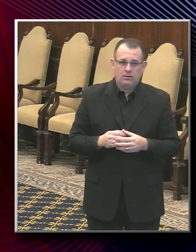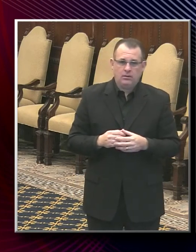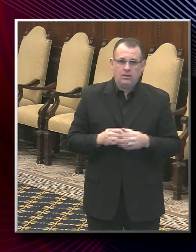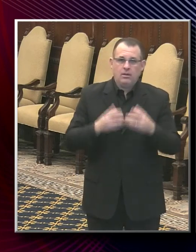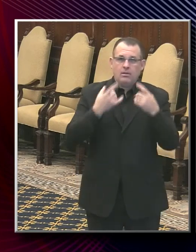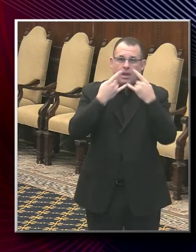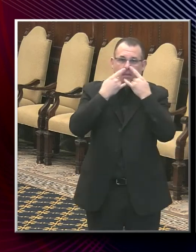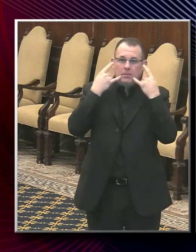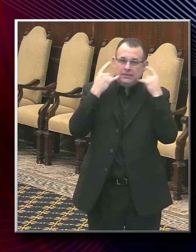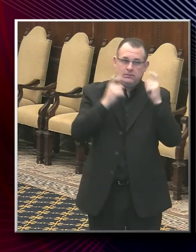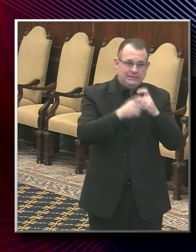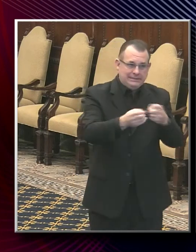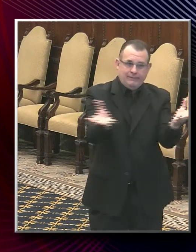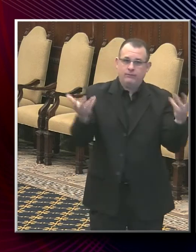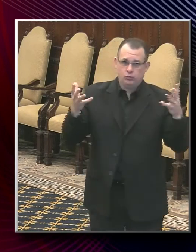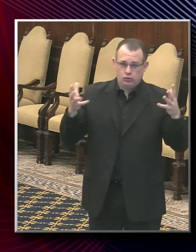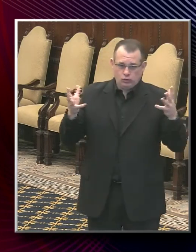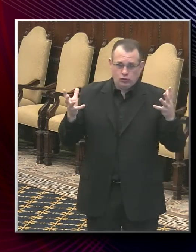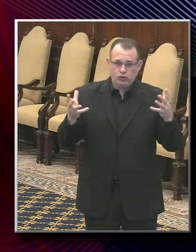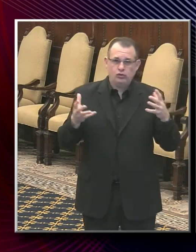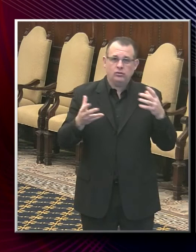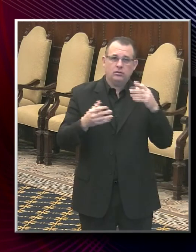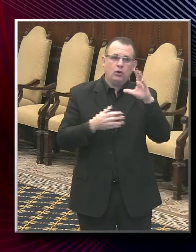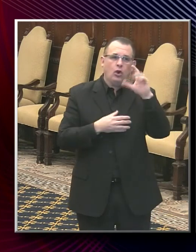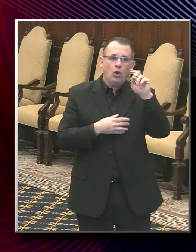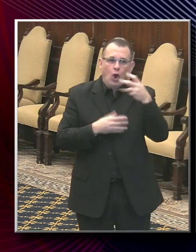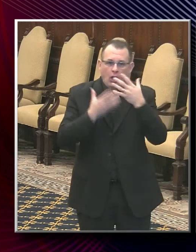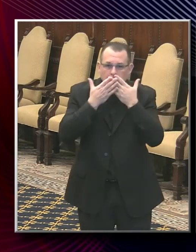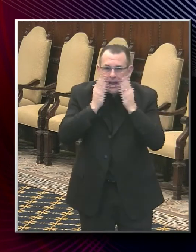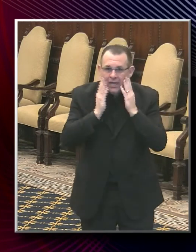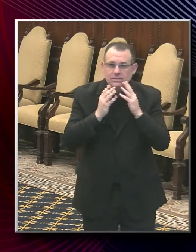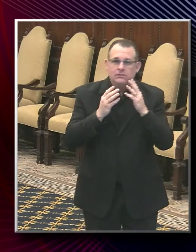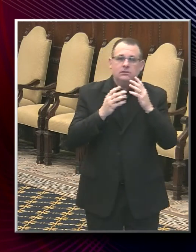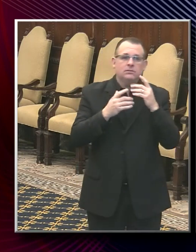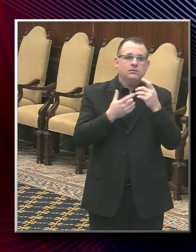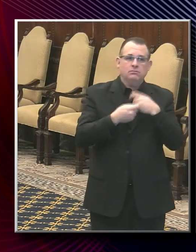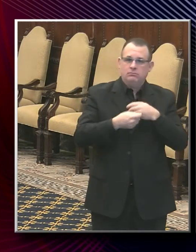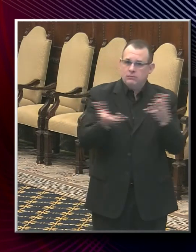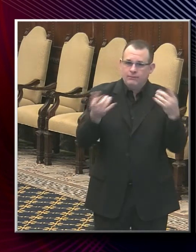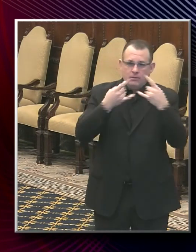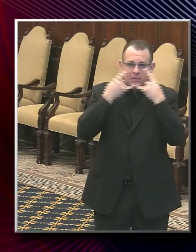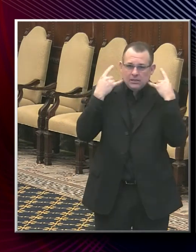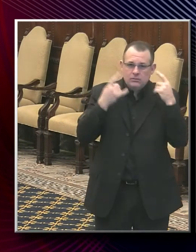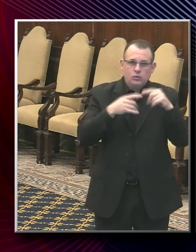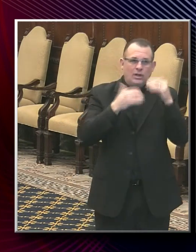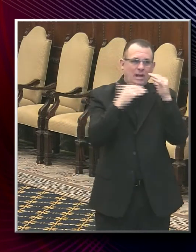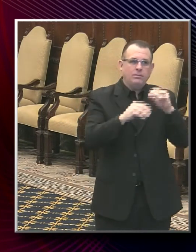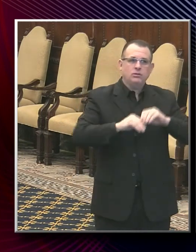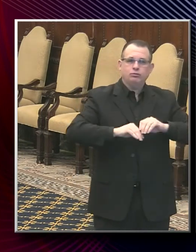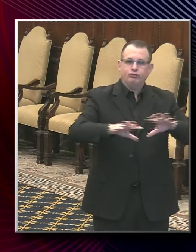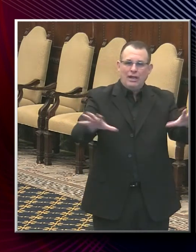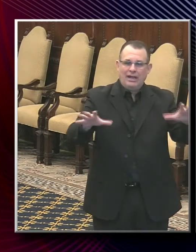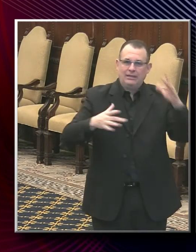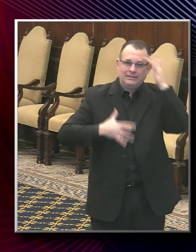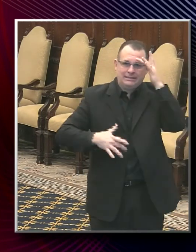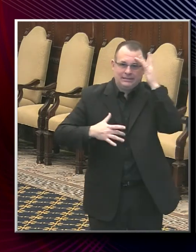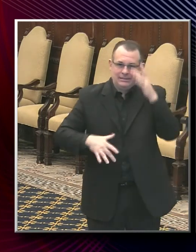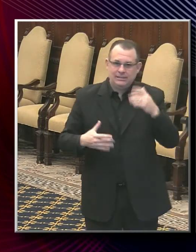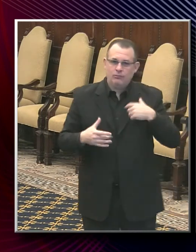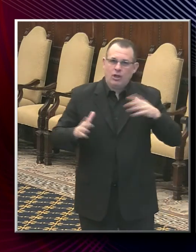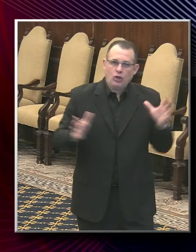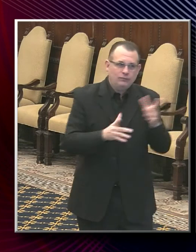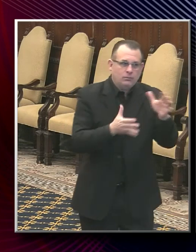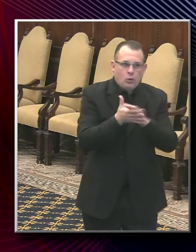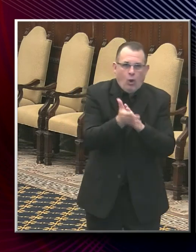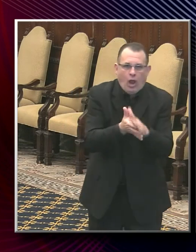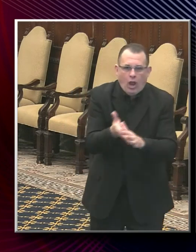of our inmates and correctional officers to limit the spread of the disease. We've encouraged washing.